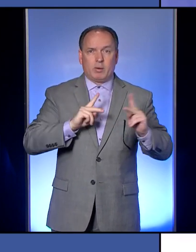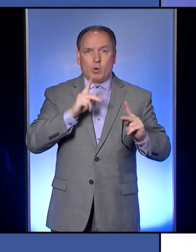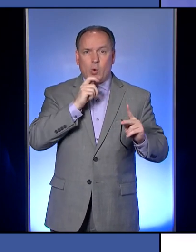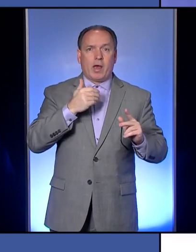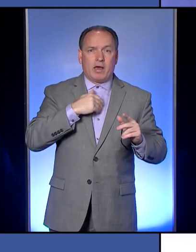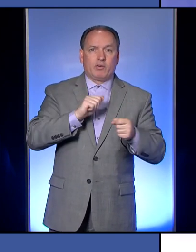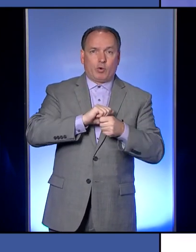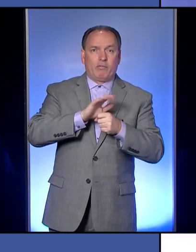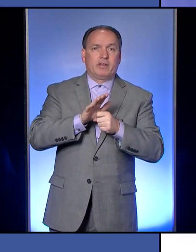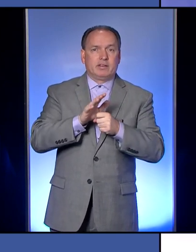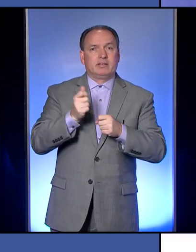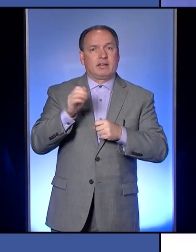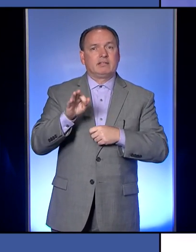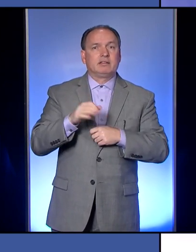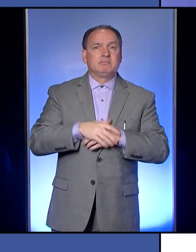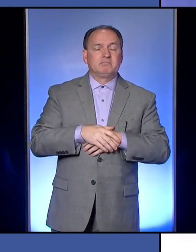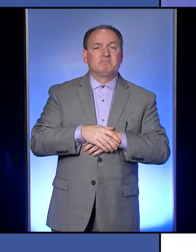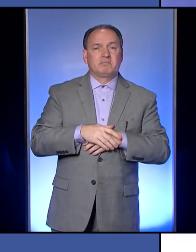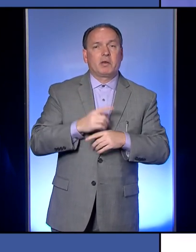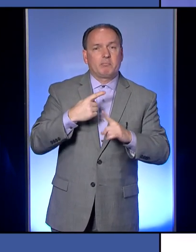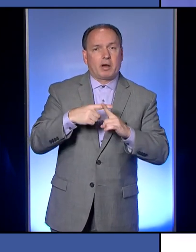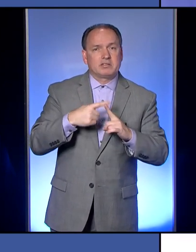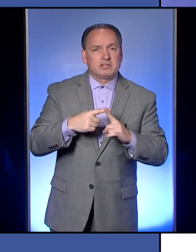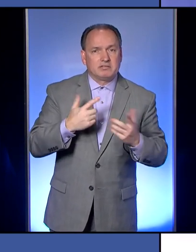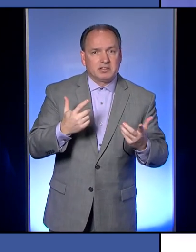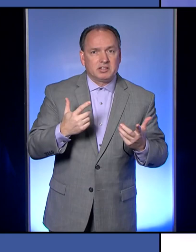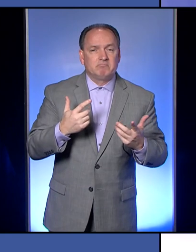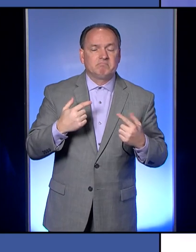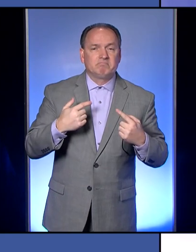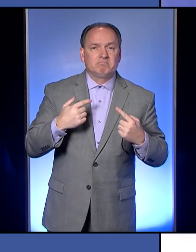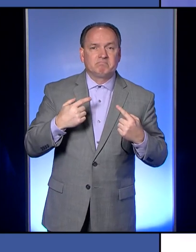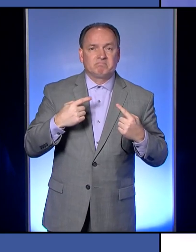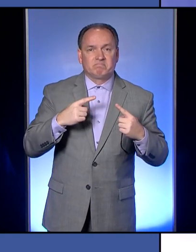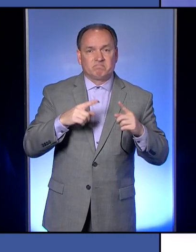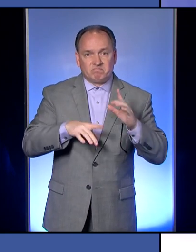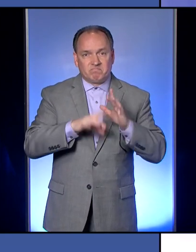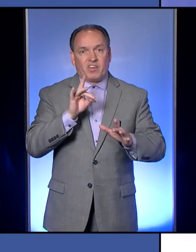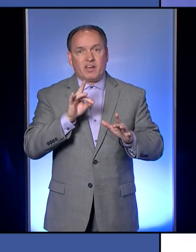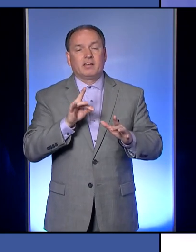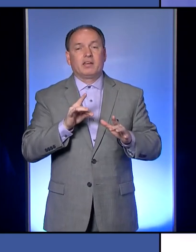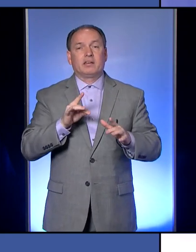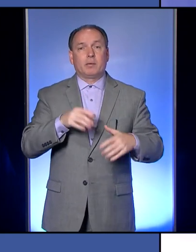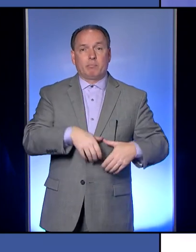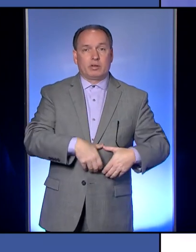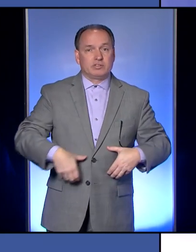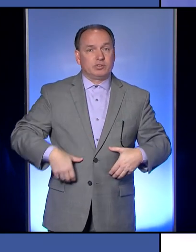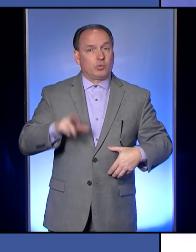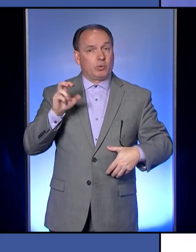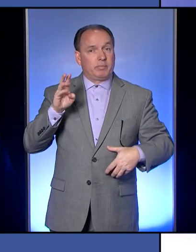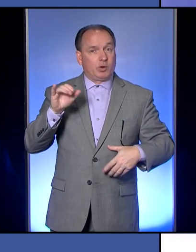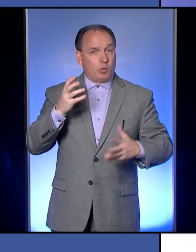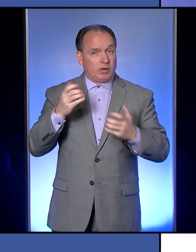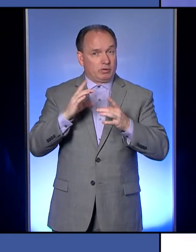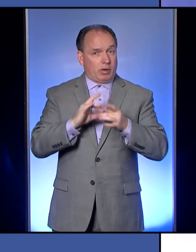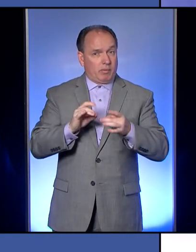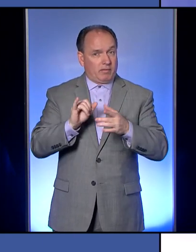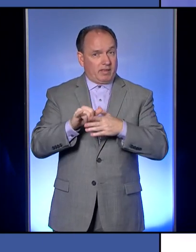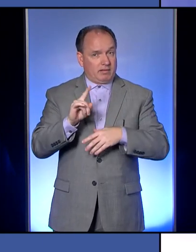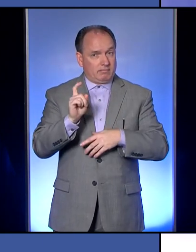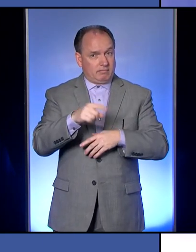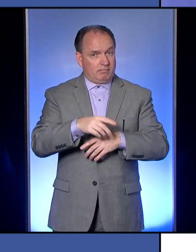have COVID-19 who are positively diagnosed. And Monsignor Rubino, would you like to speak to that at all?